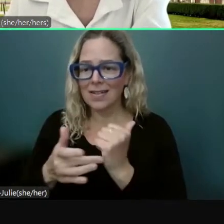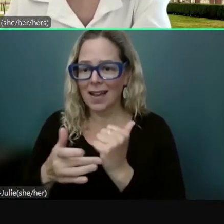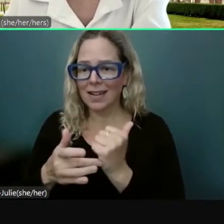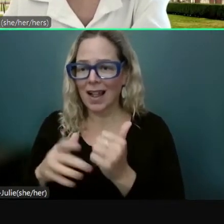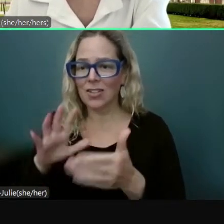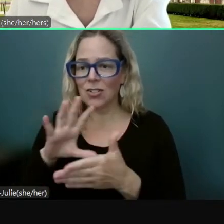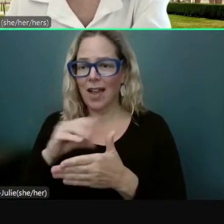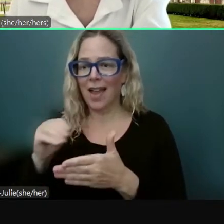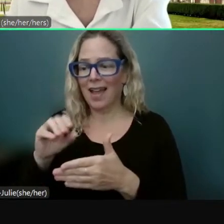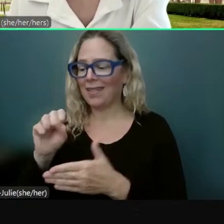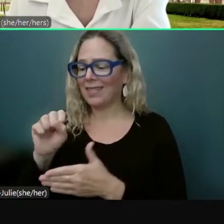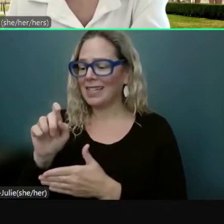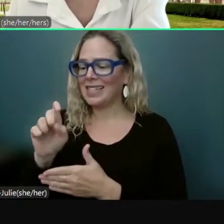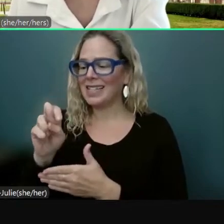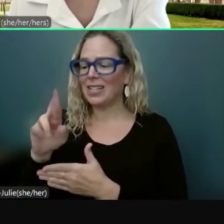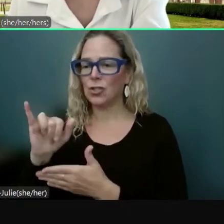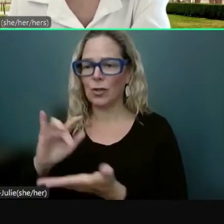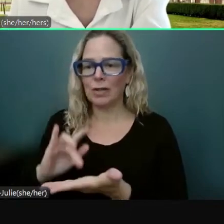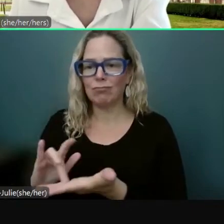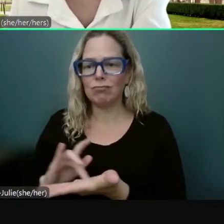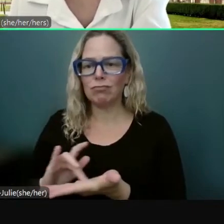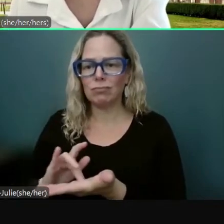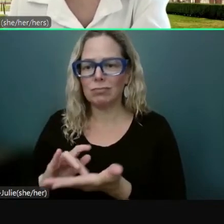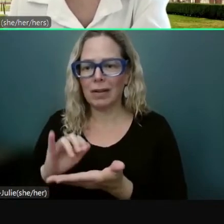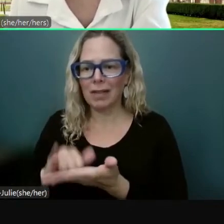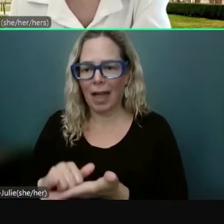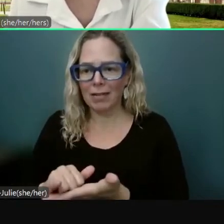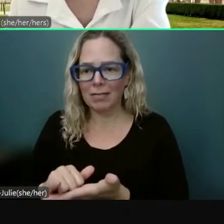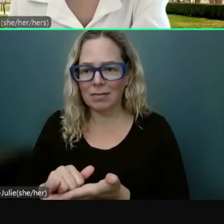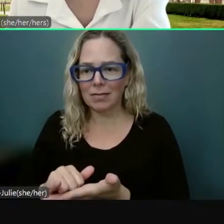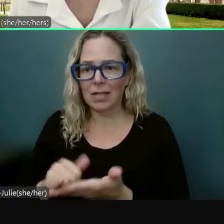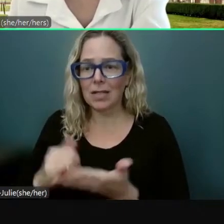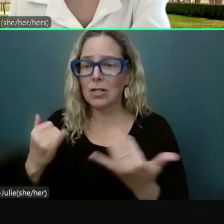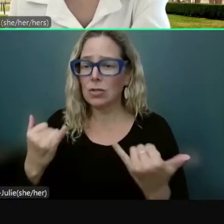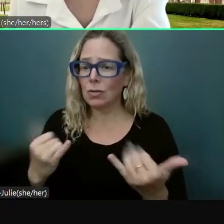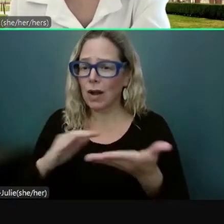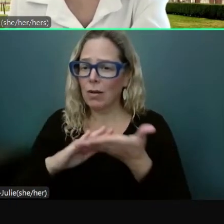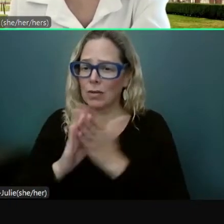digital, dynamic, and data-informed.